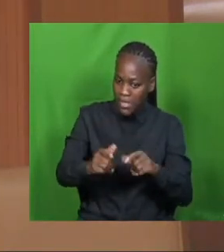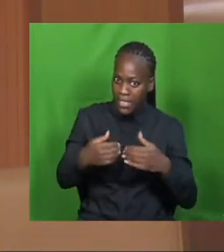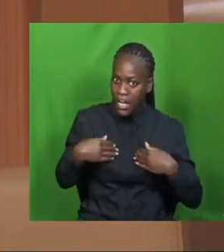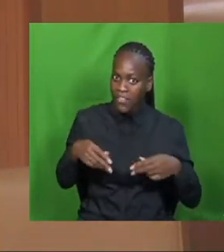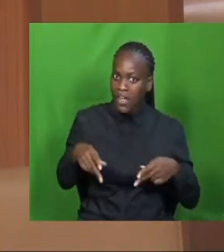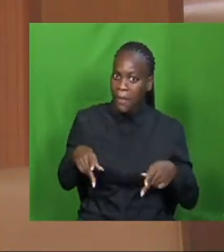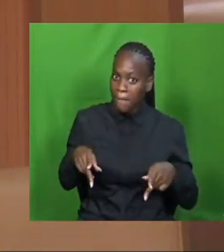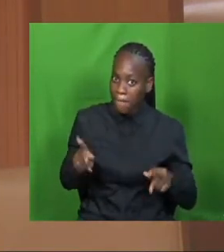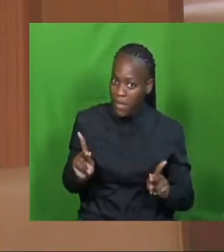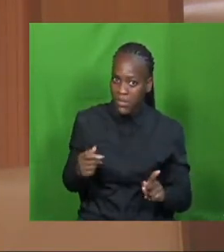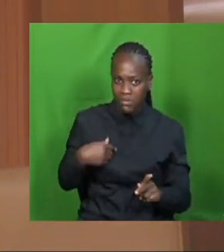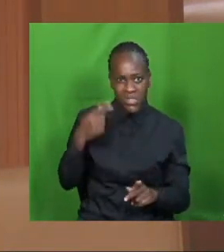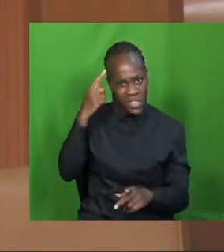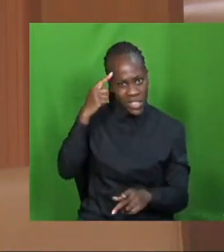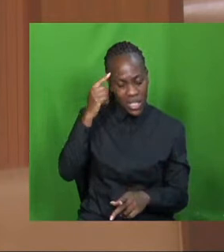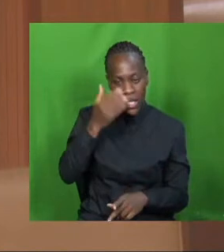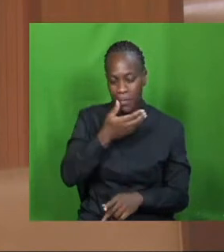order,